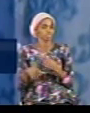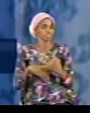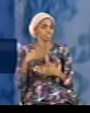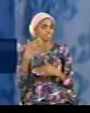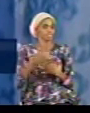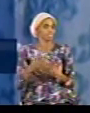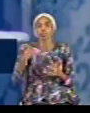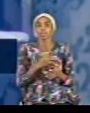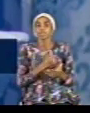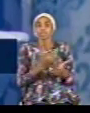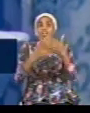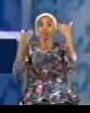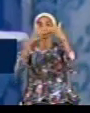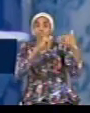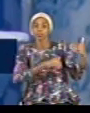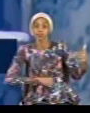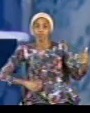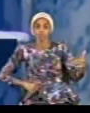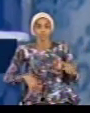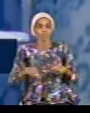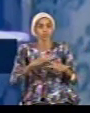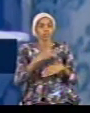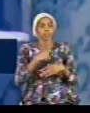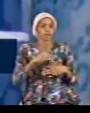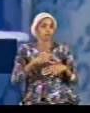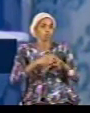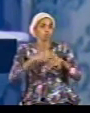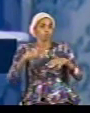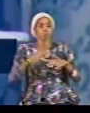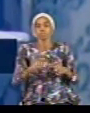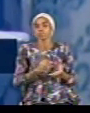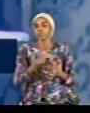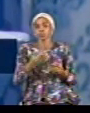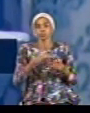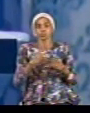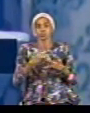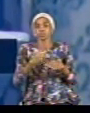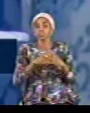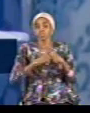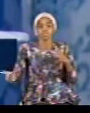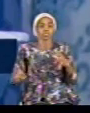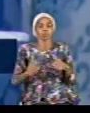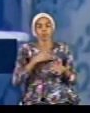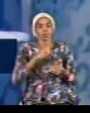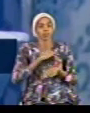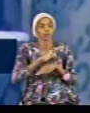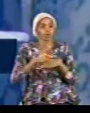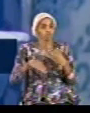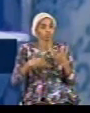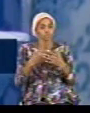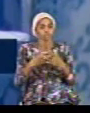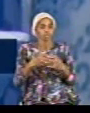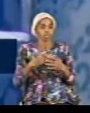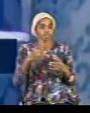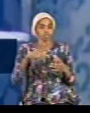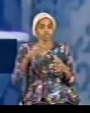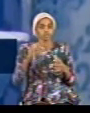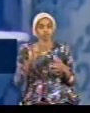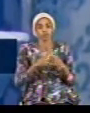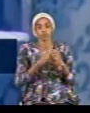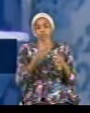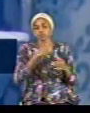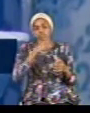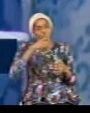testimony, let's listen to this. Disappeared, the pores all dried up, and now she has complete dominion. 10 years